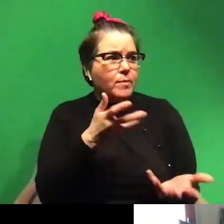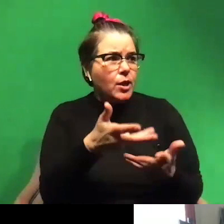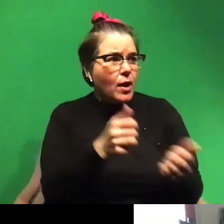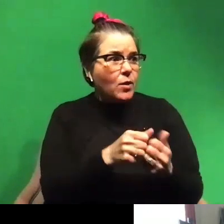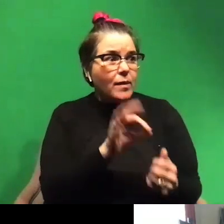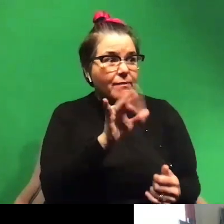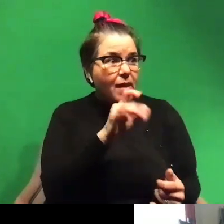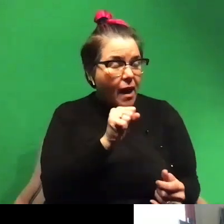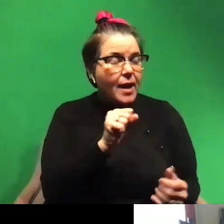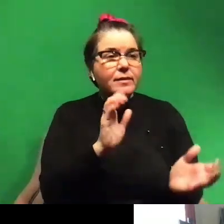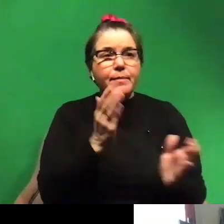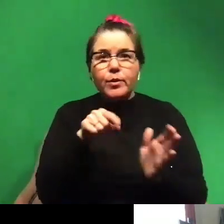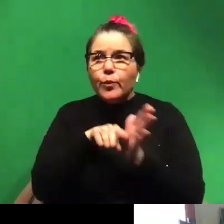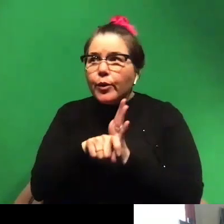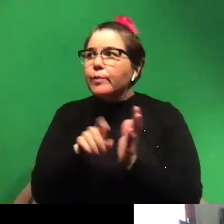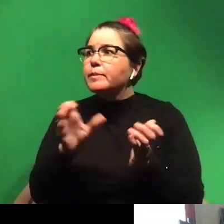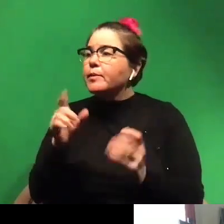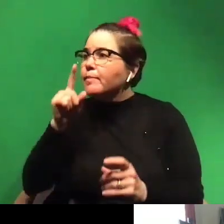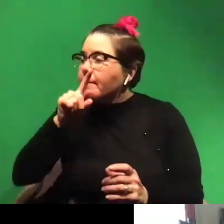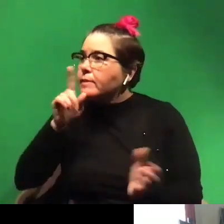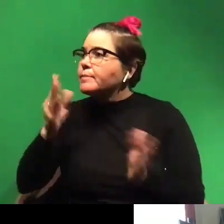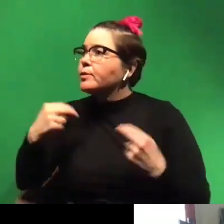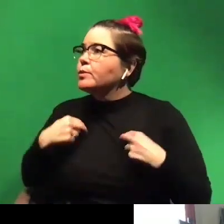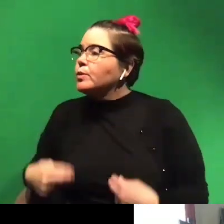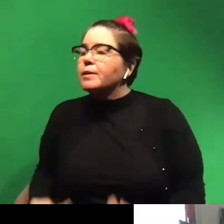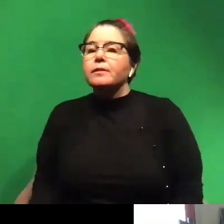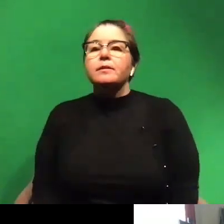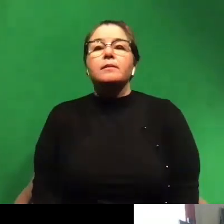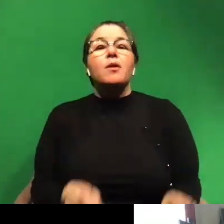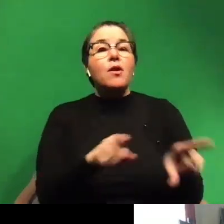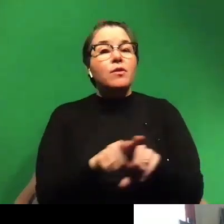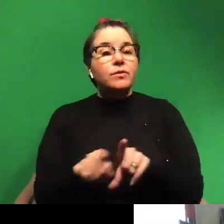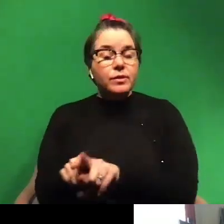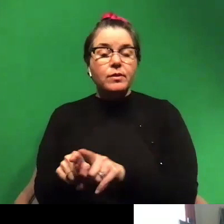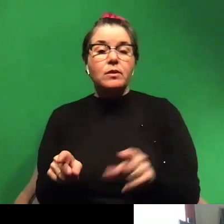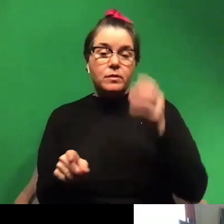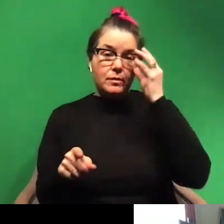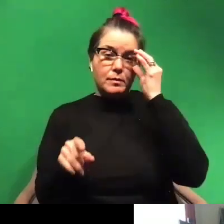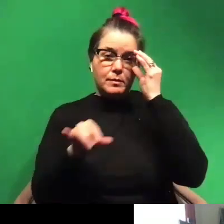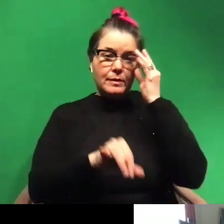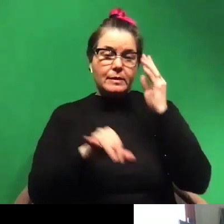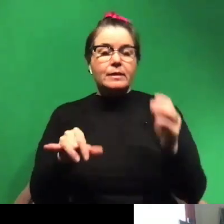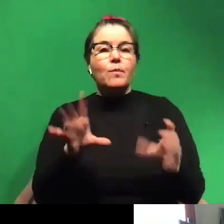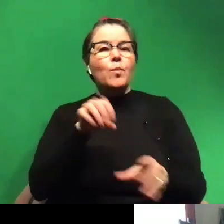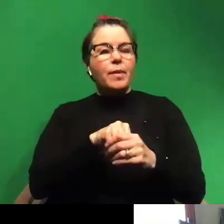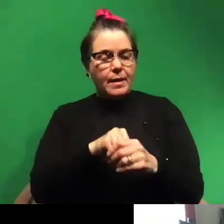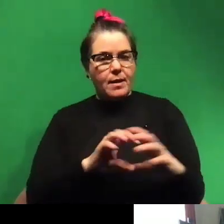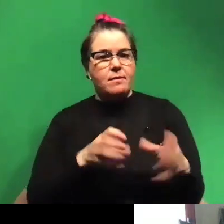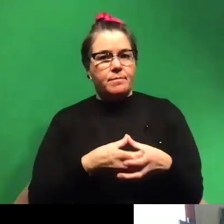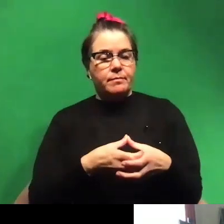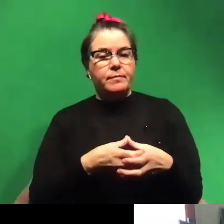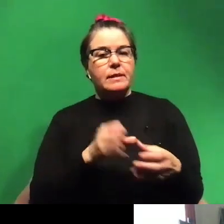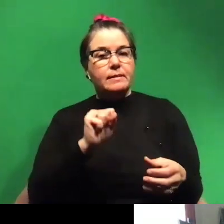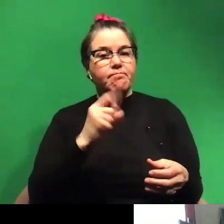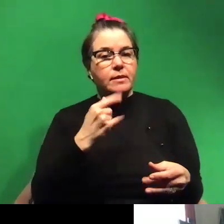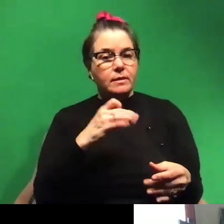flies versus worms versus mice versus humans, but it's also the same for within a